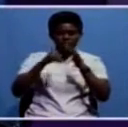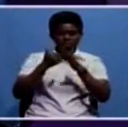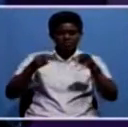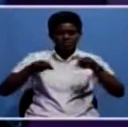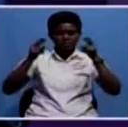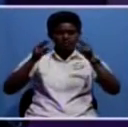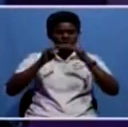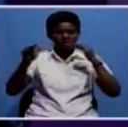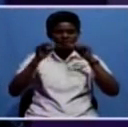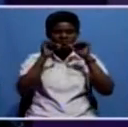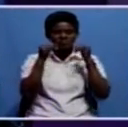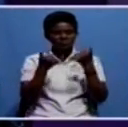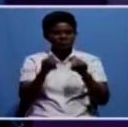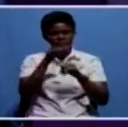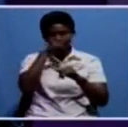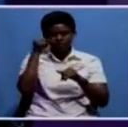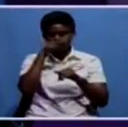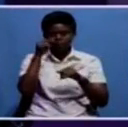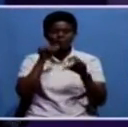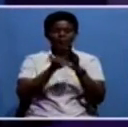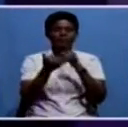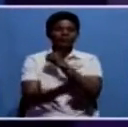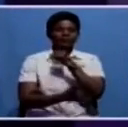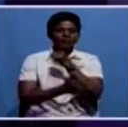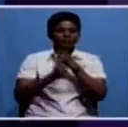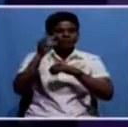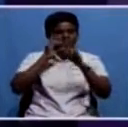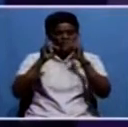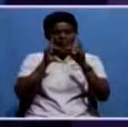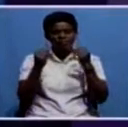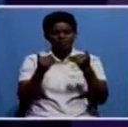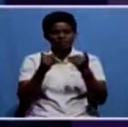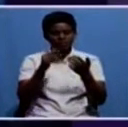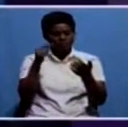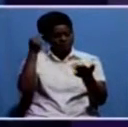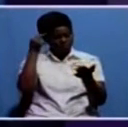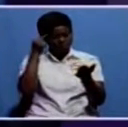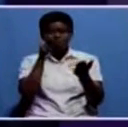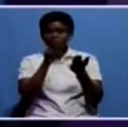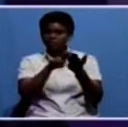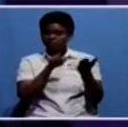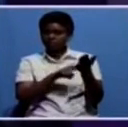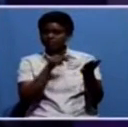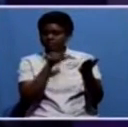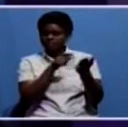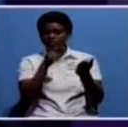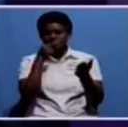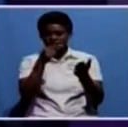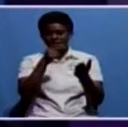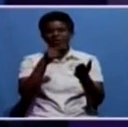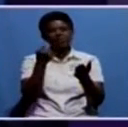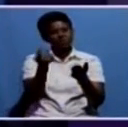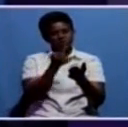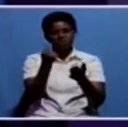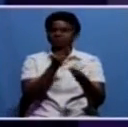high-level crimes in the country. The debate is on, with government calling the report a witch hunt, while some civil society organizations